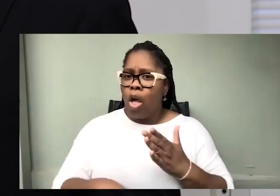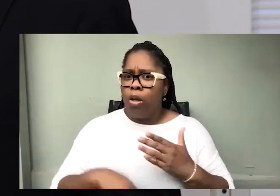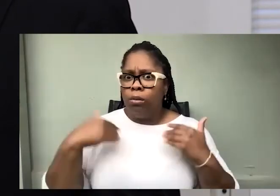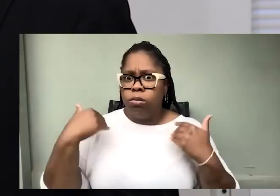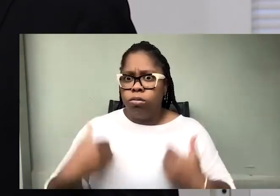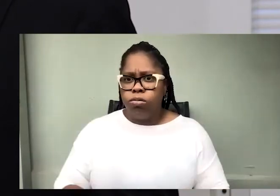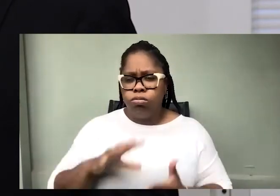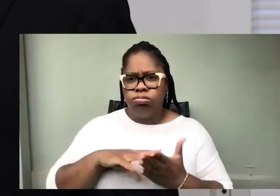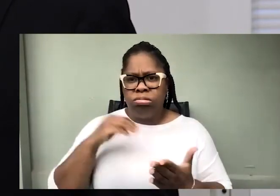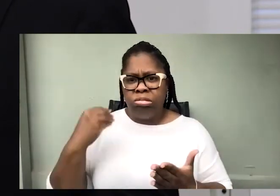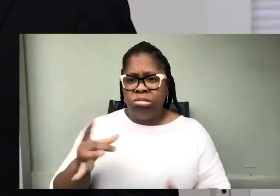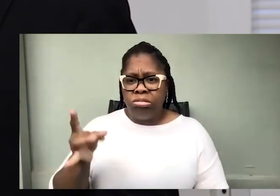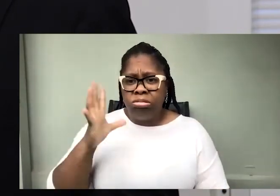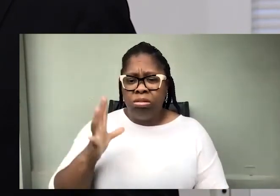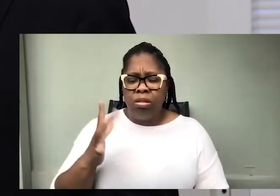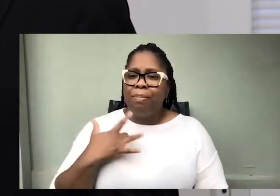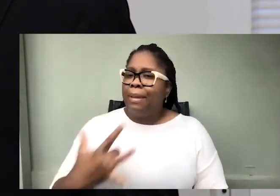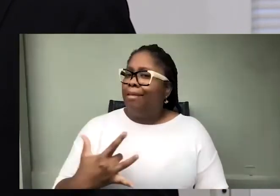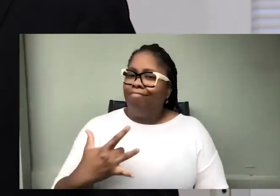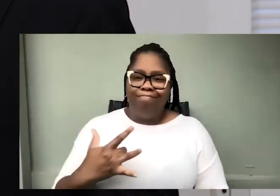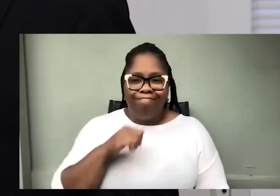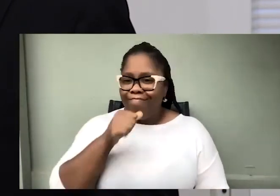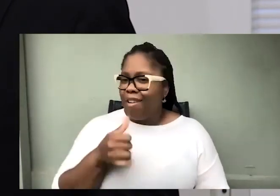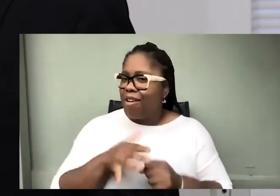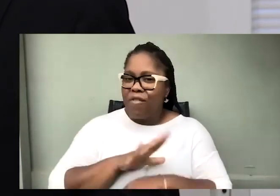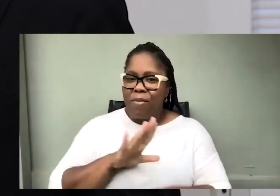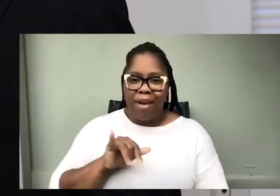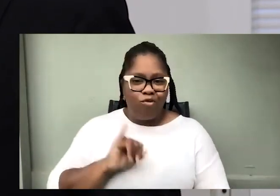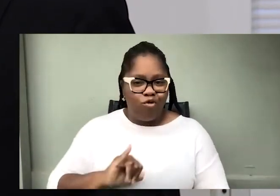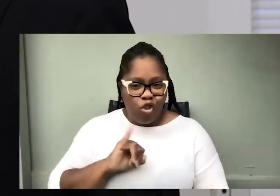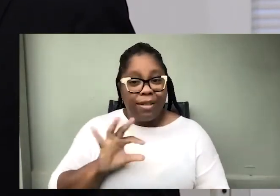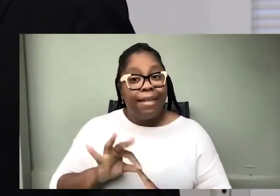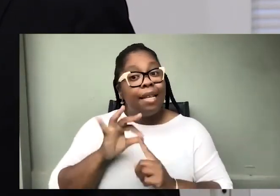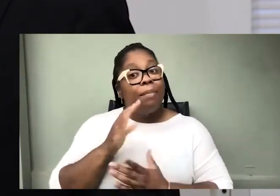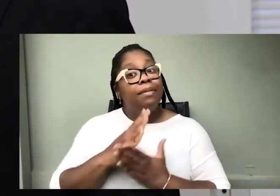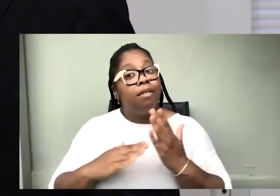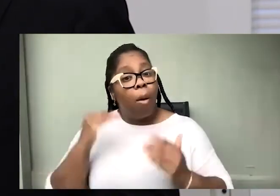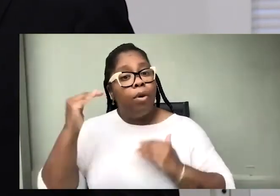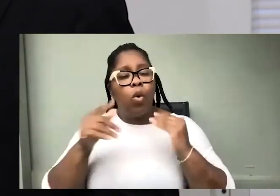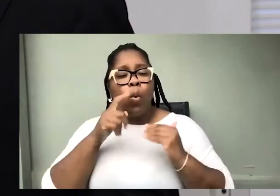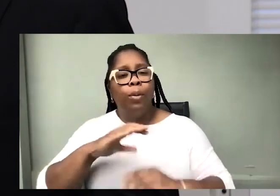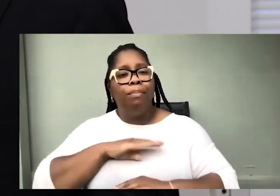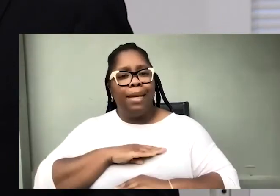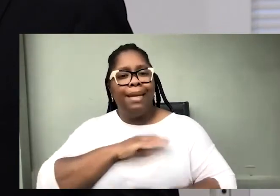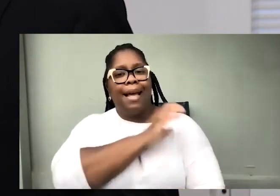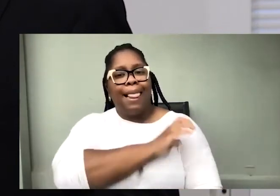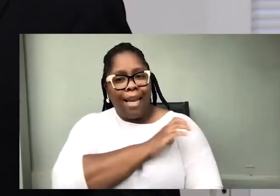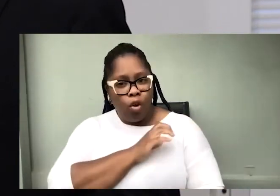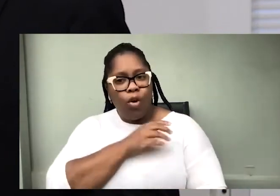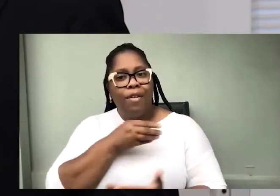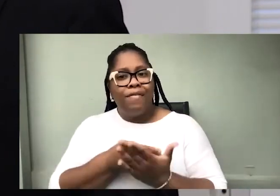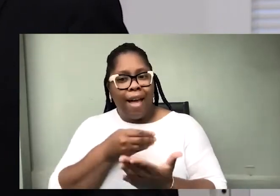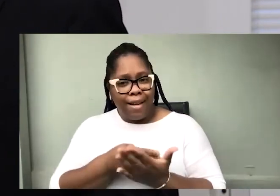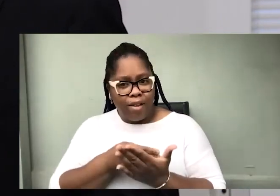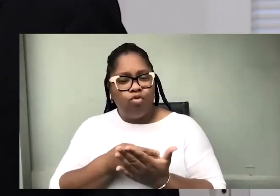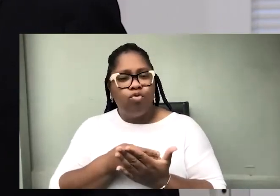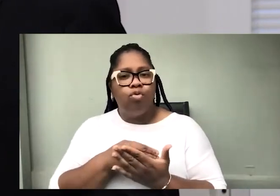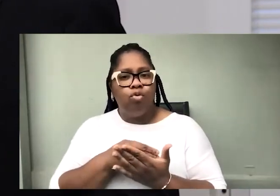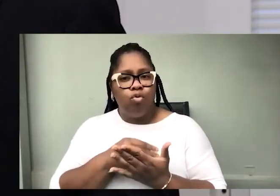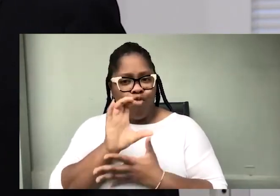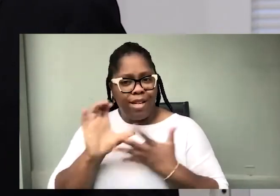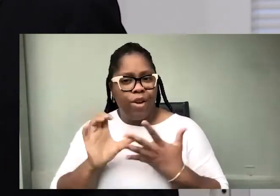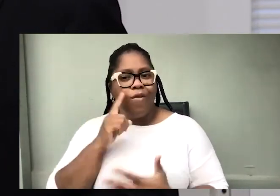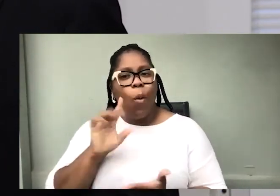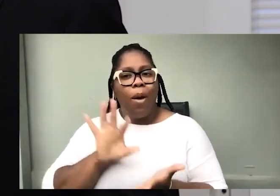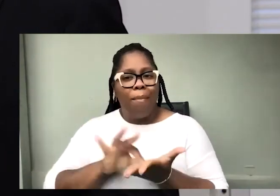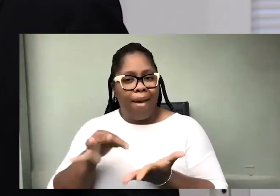expensive and are rarely covered by the insurance, except for some adults who meet the clinical and financial criteria for